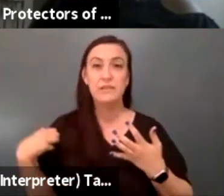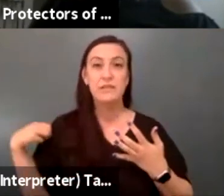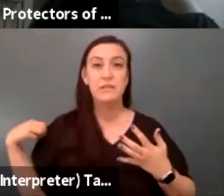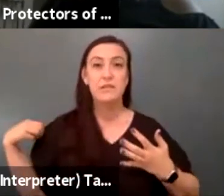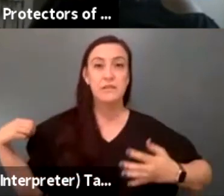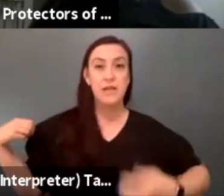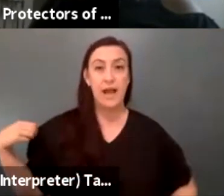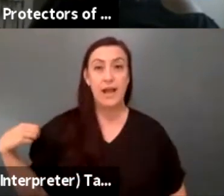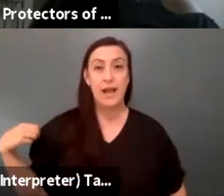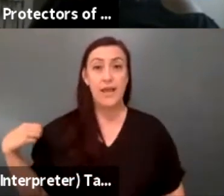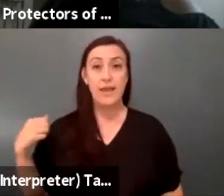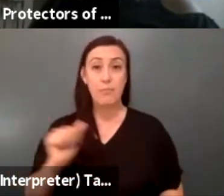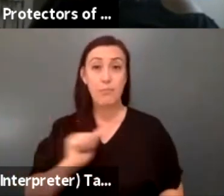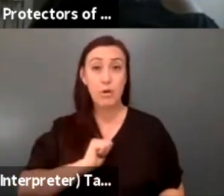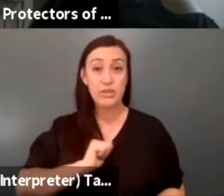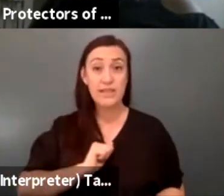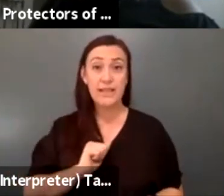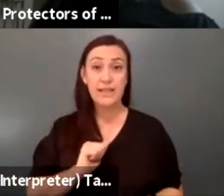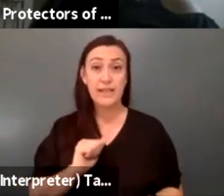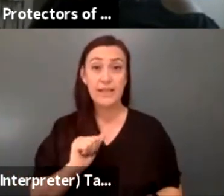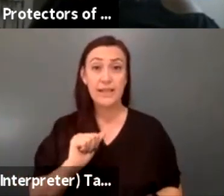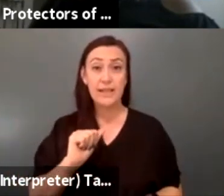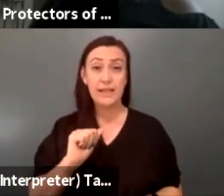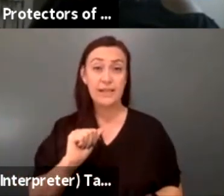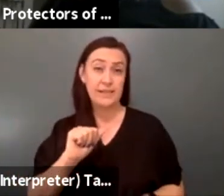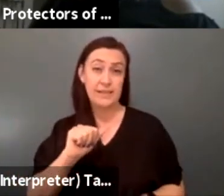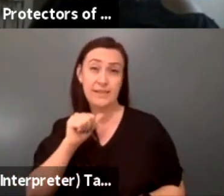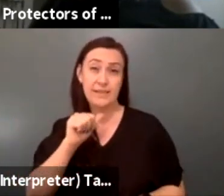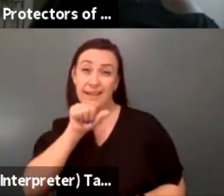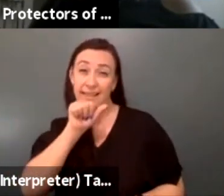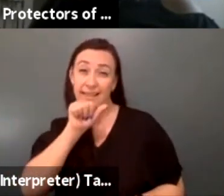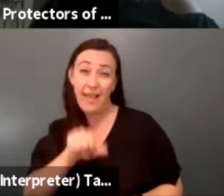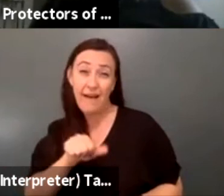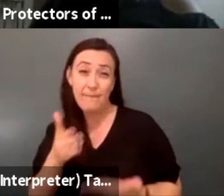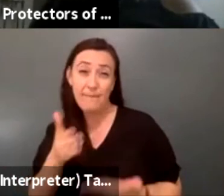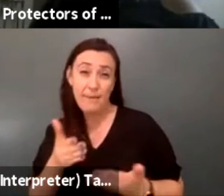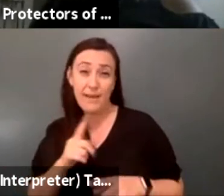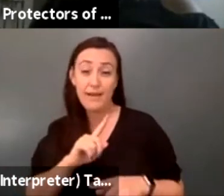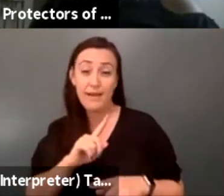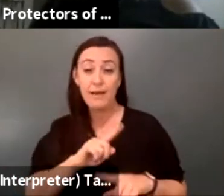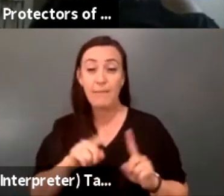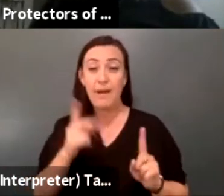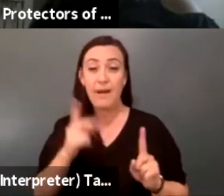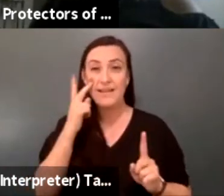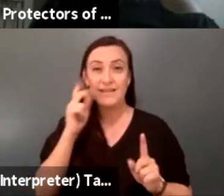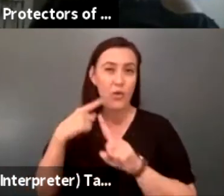I personally was not necessarily fond of, but I saw other values to it.